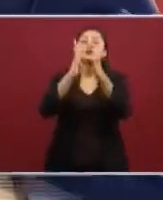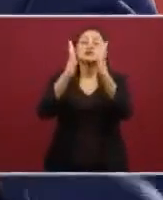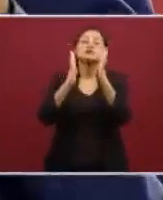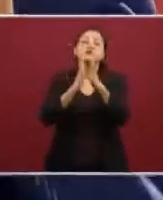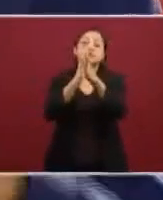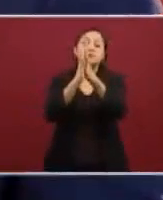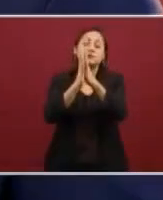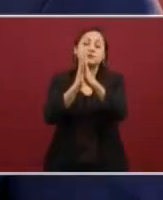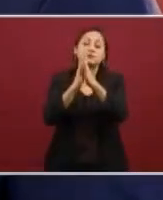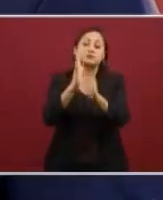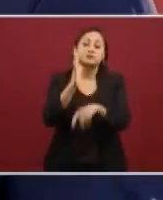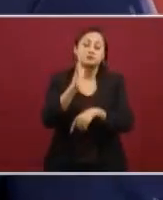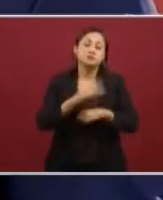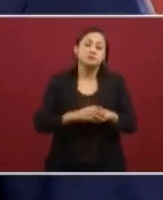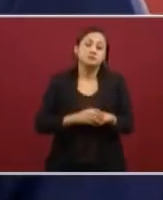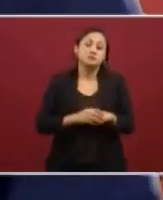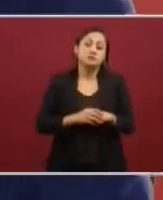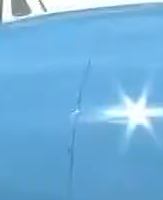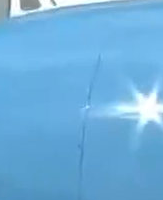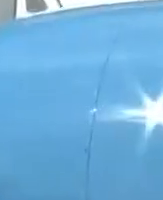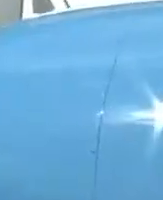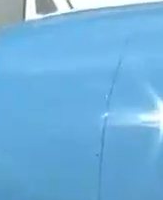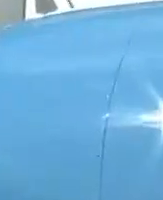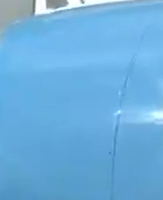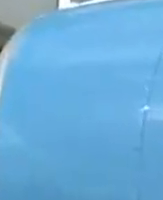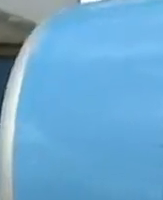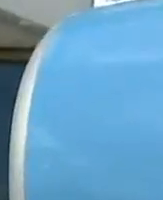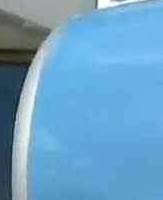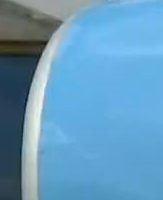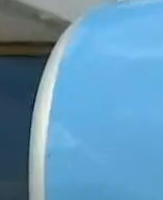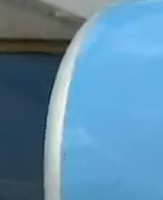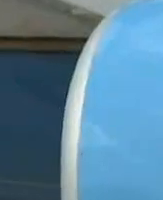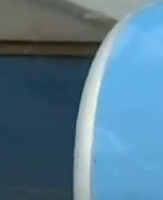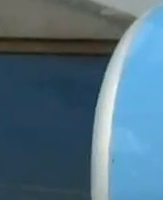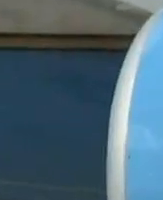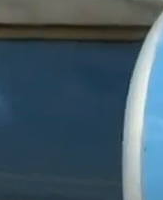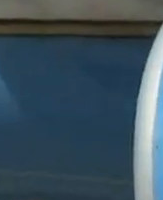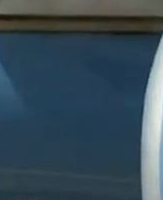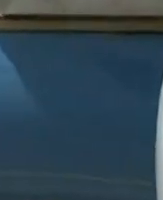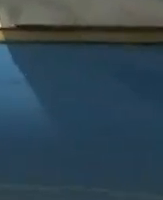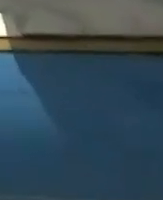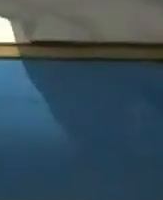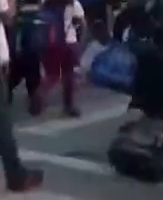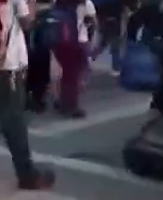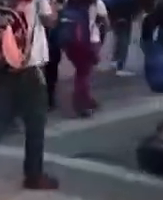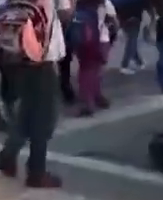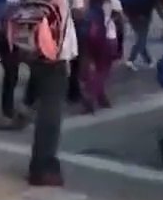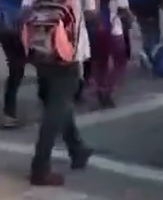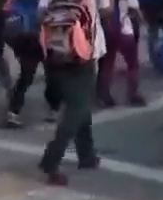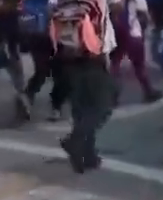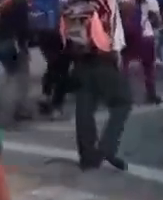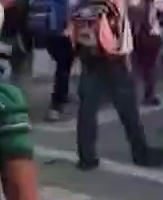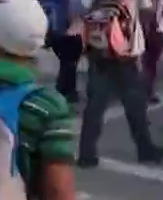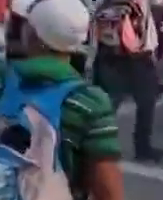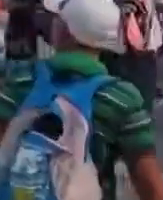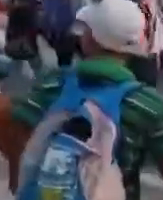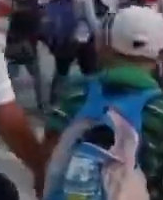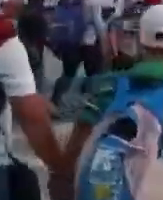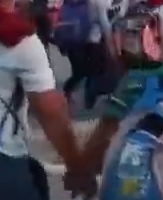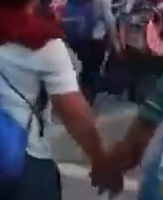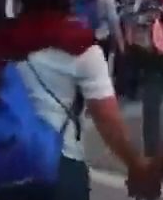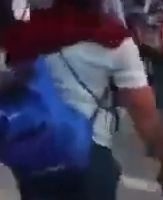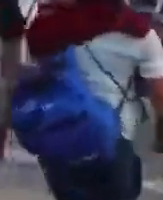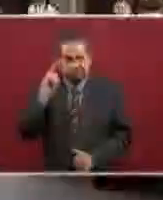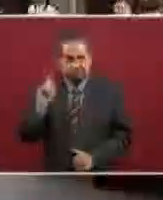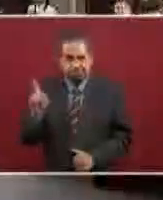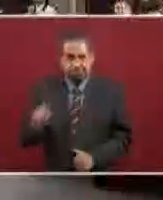well-being, that migration is optional, not forced. He was later asked about President Donald Trump's claim that Mexico needs the U.S., not the